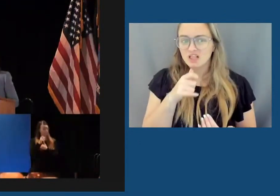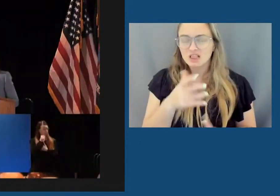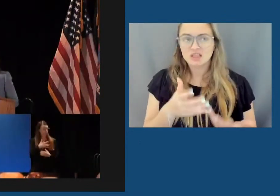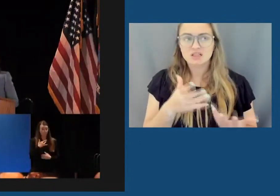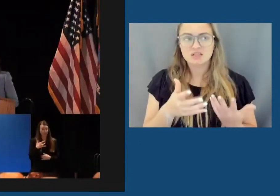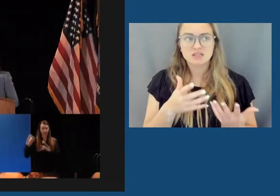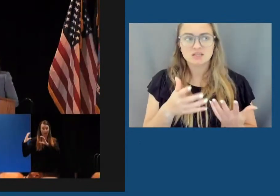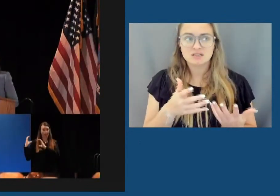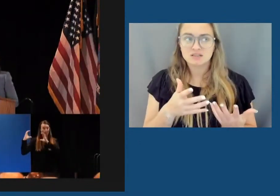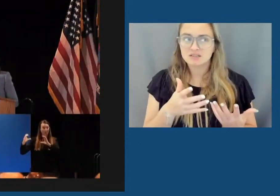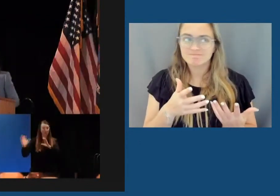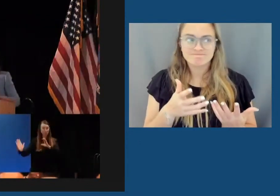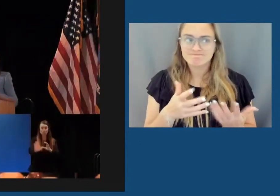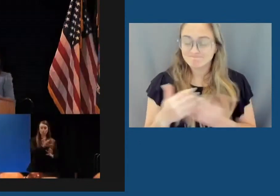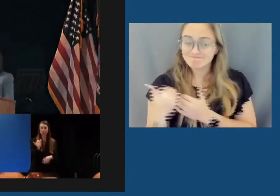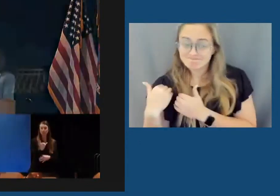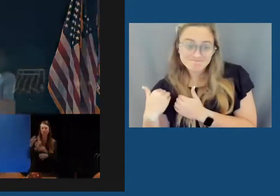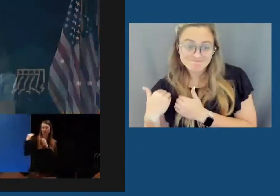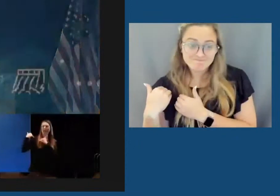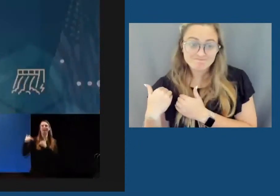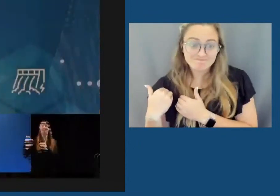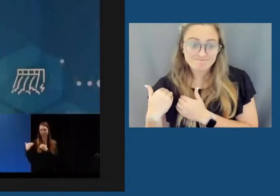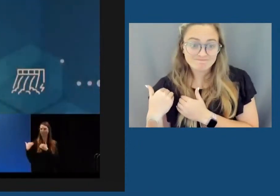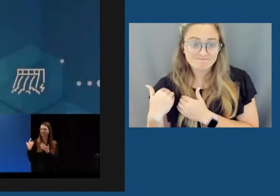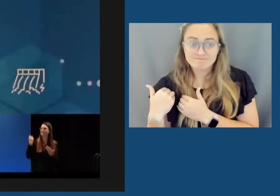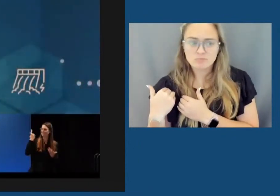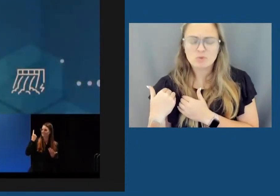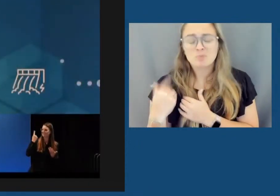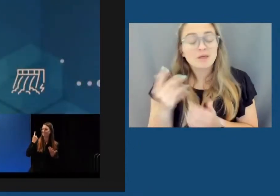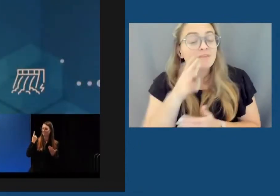heavy. It's heavy. But we will not fail the future.